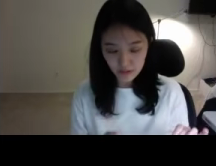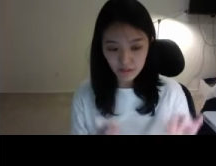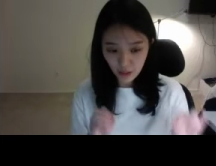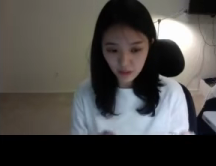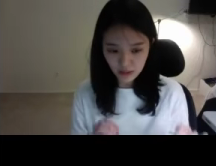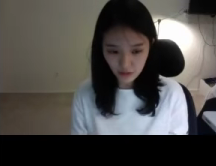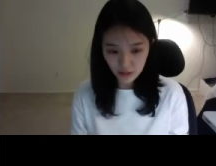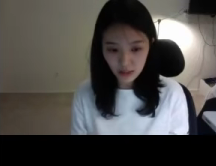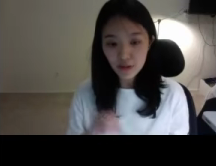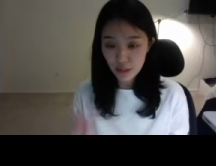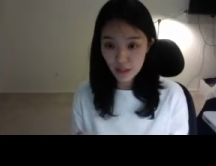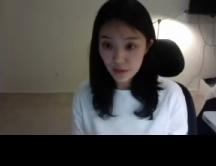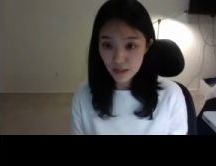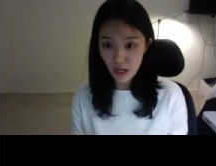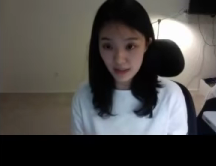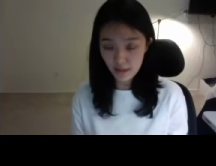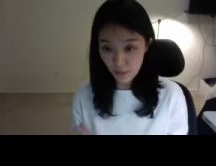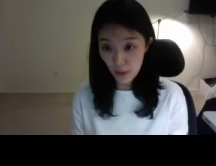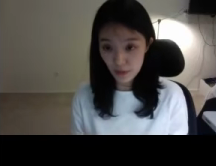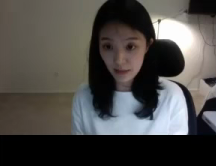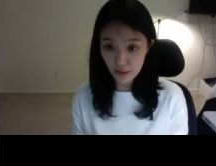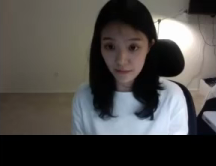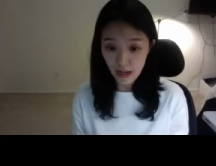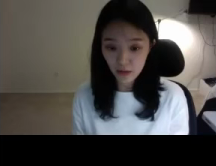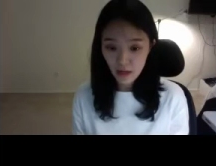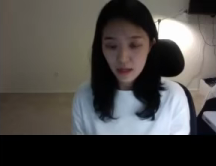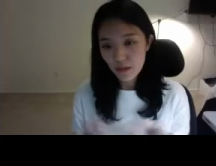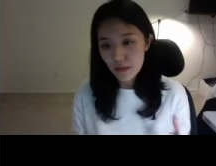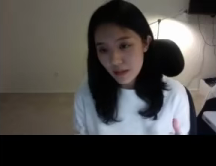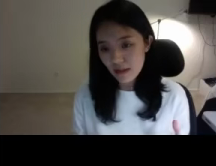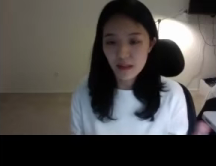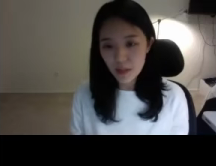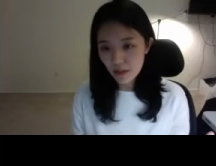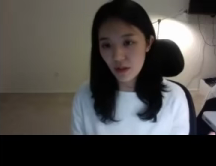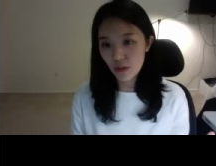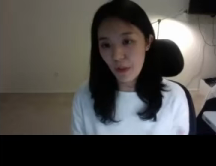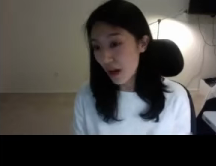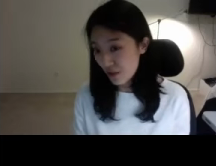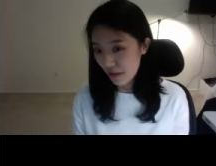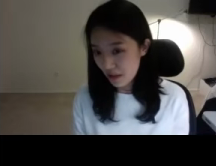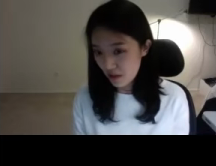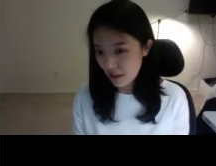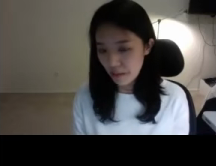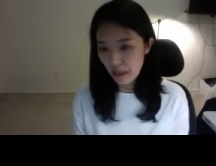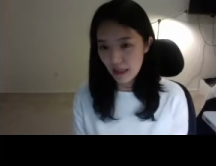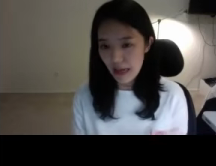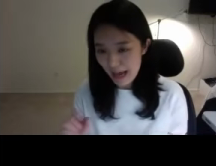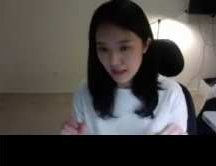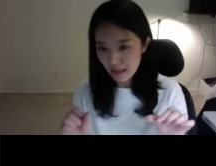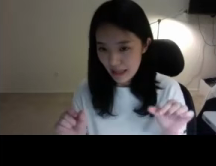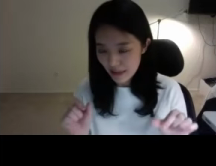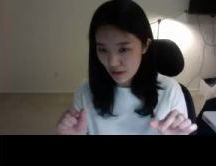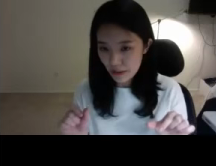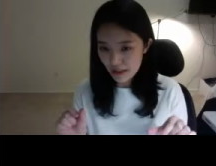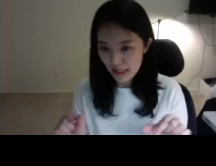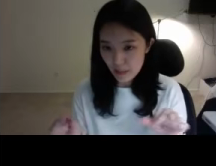Target achievement of the coda closure to the acoustic onset of the post-boundary vowel. So this is similar to pause duration, but it